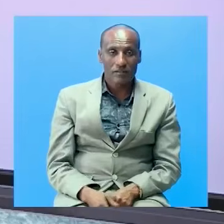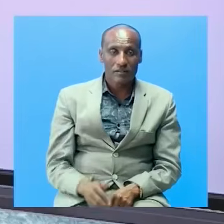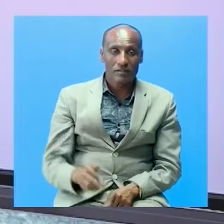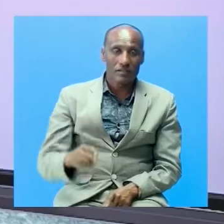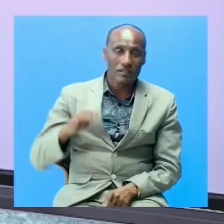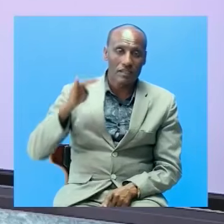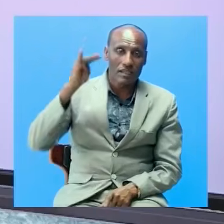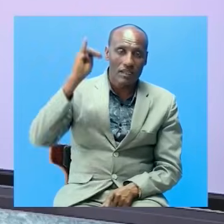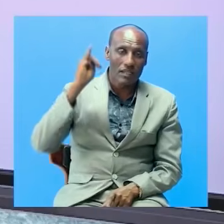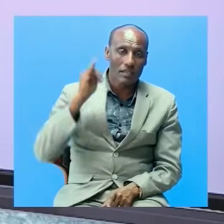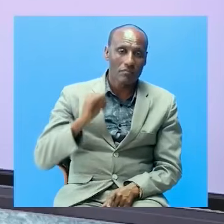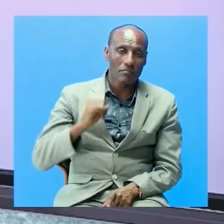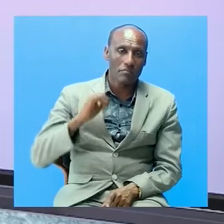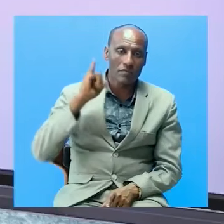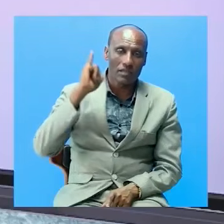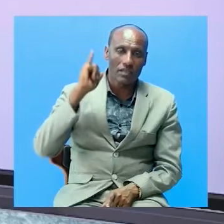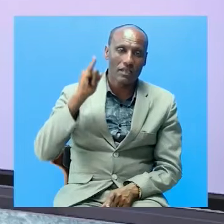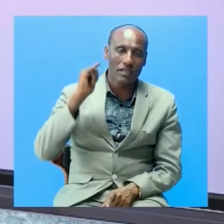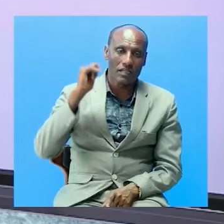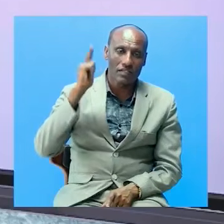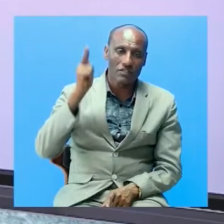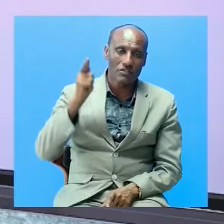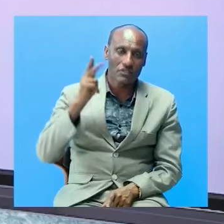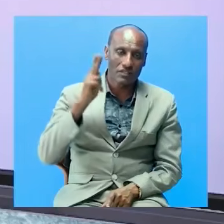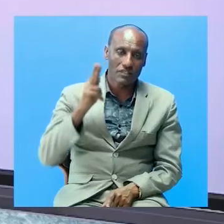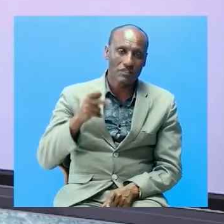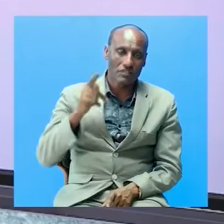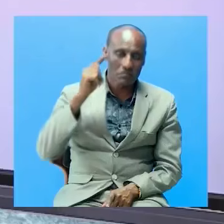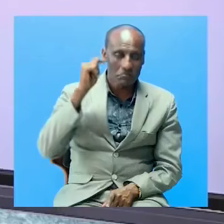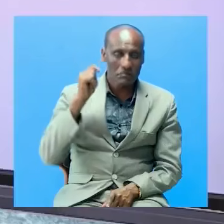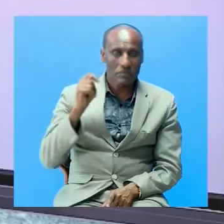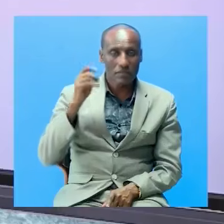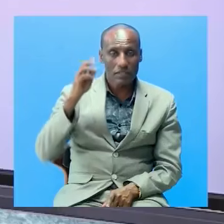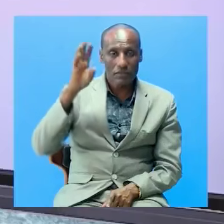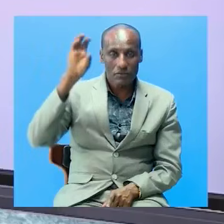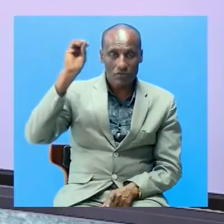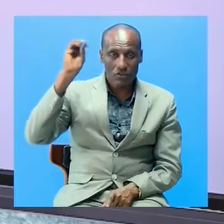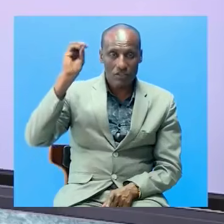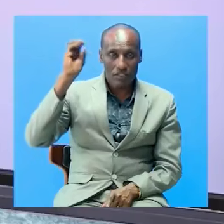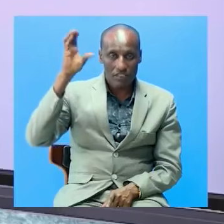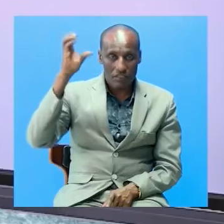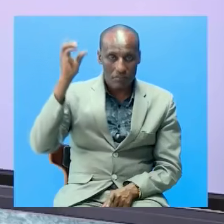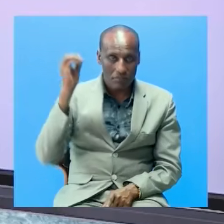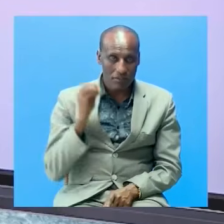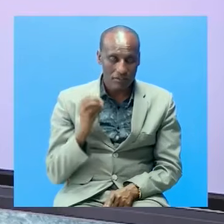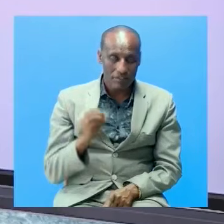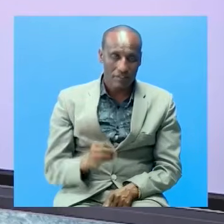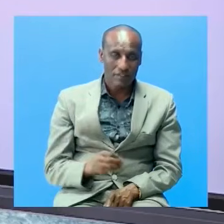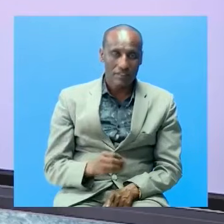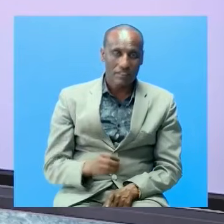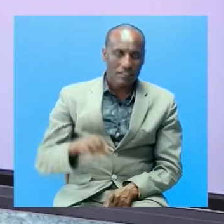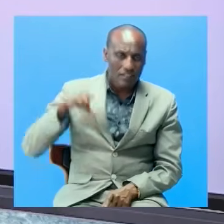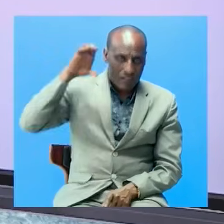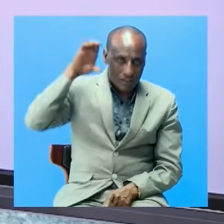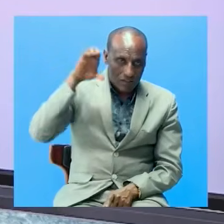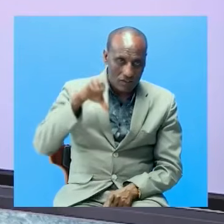is 50%, right? And when it comes to might, yes, it